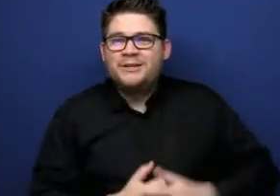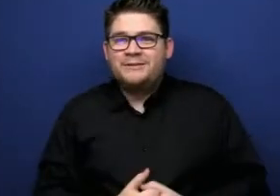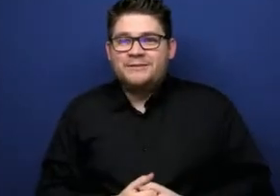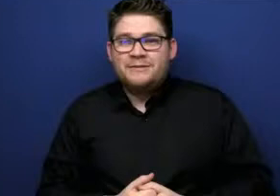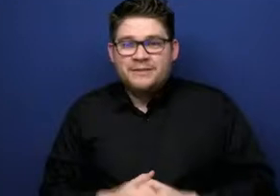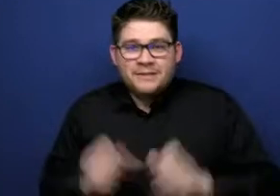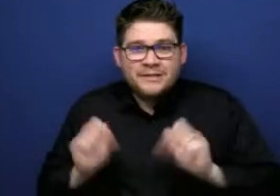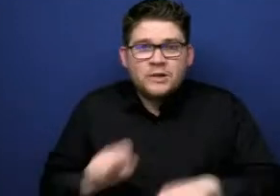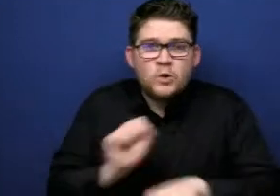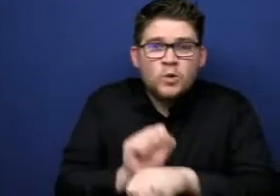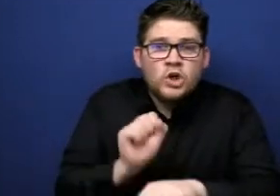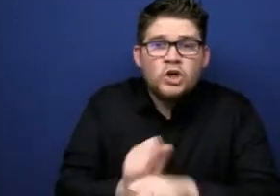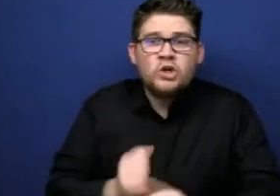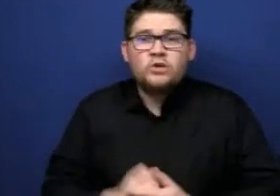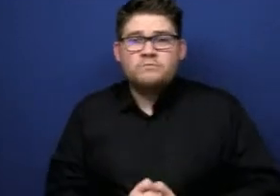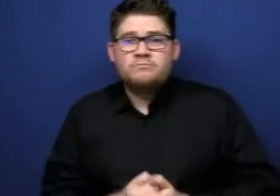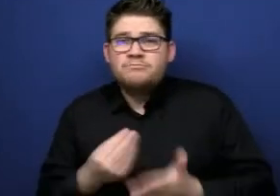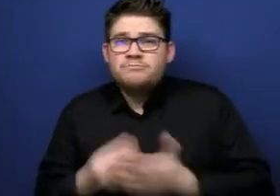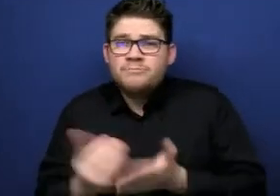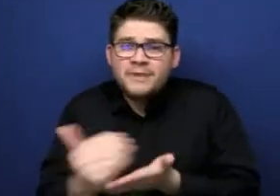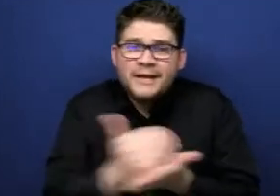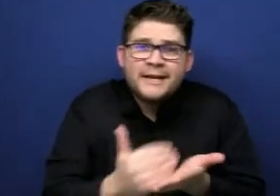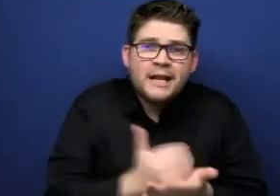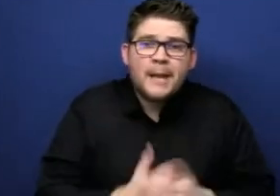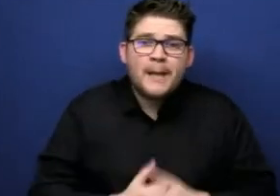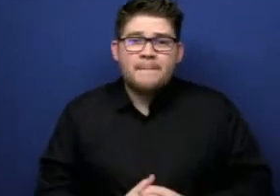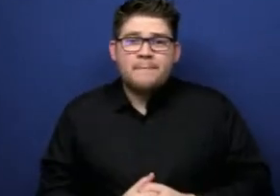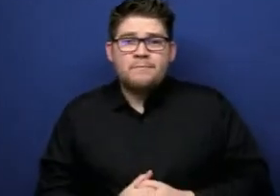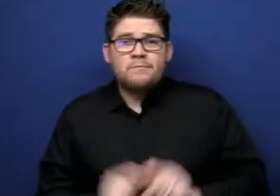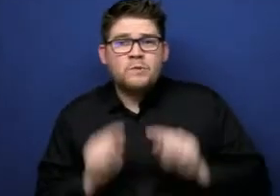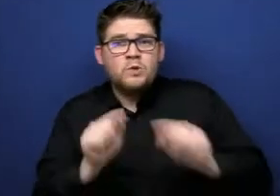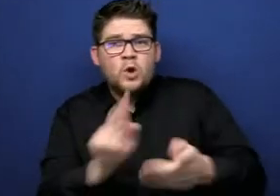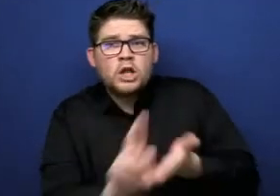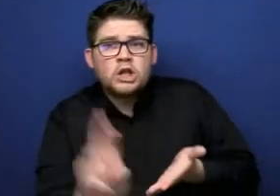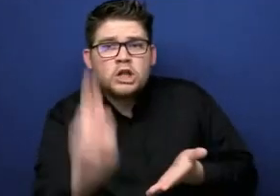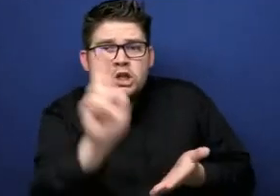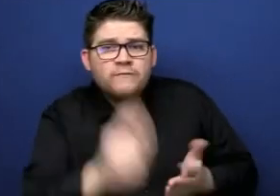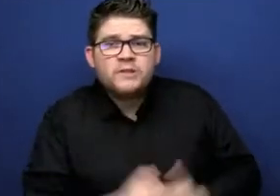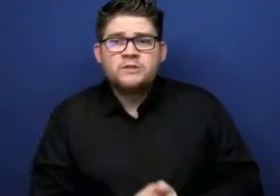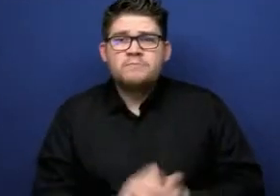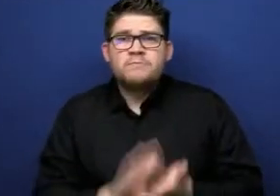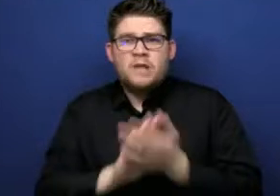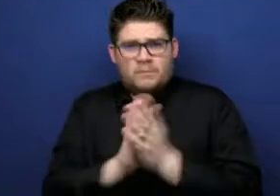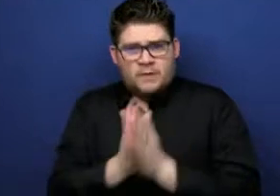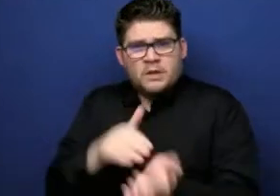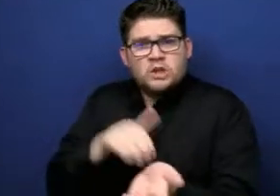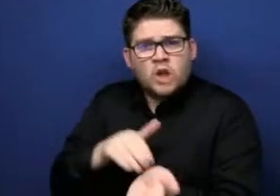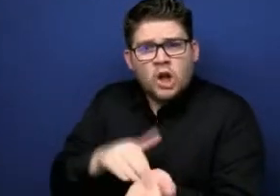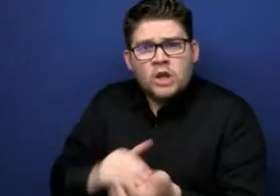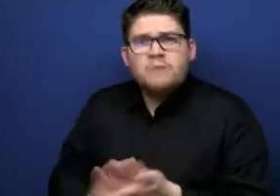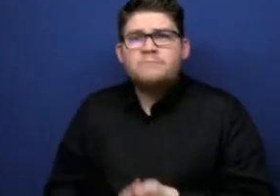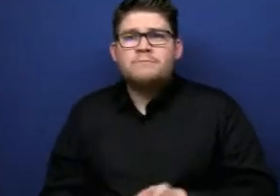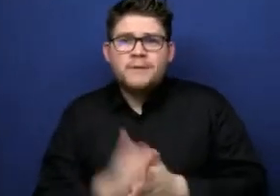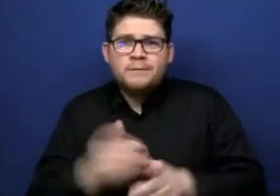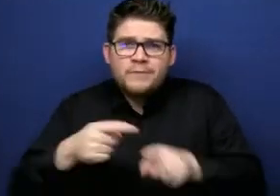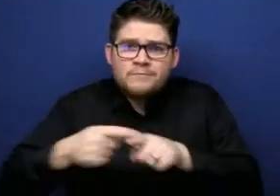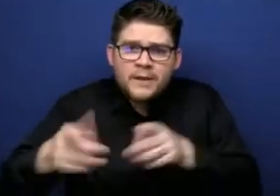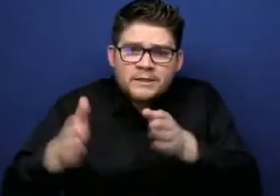and medical school, become a specialist, and return to become a professor of psychiatry at UBC?